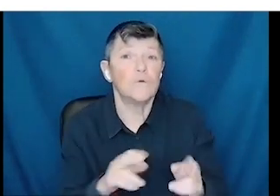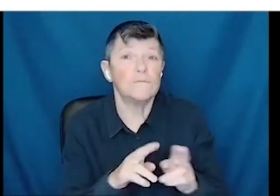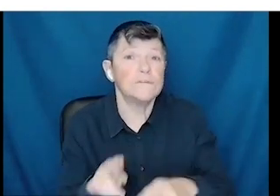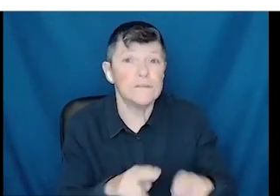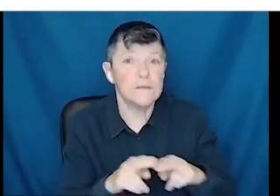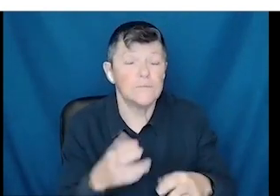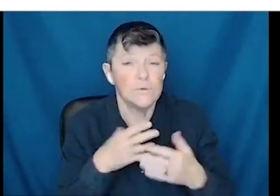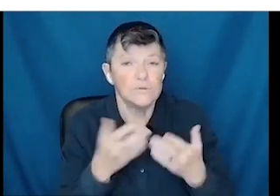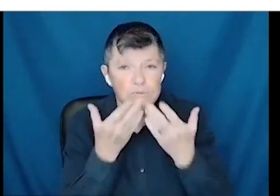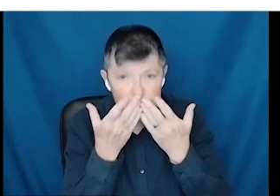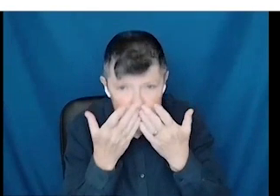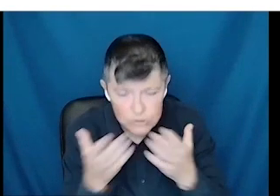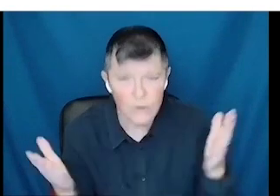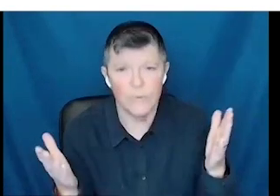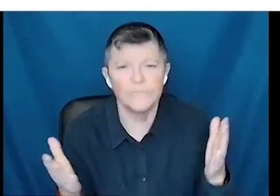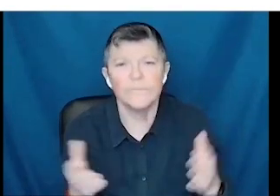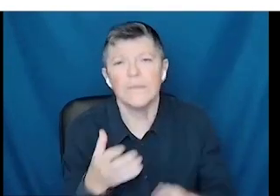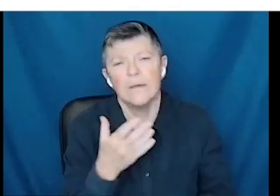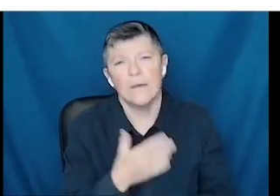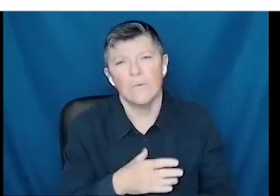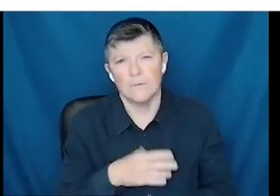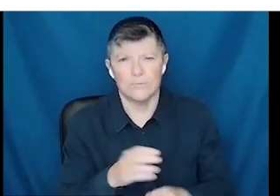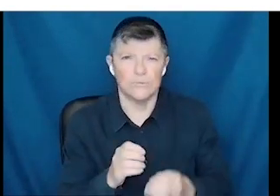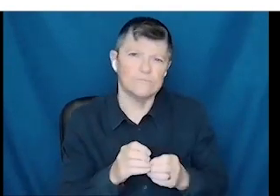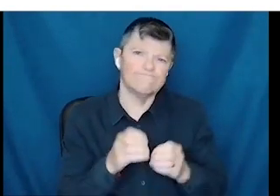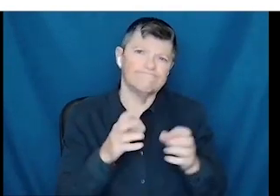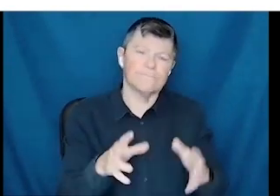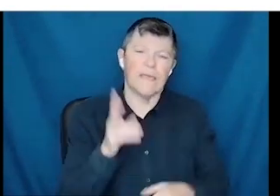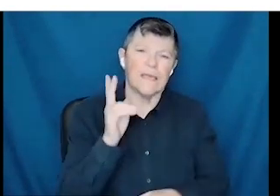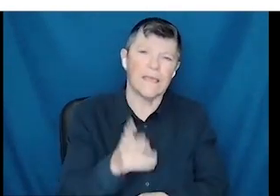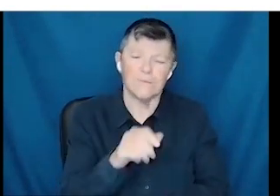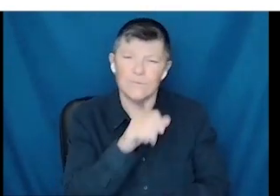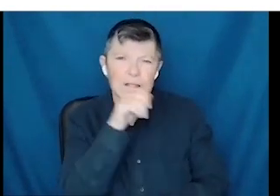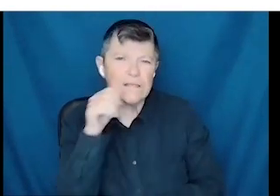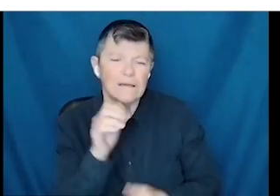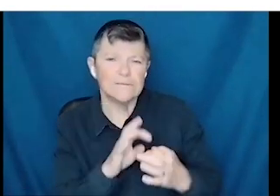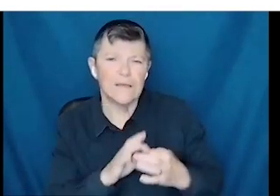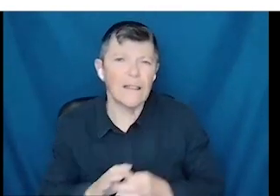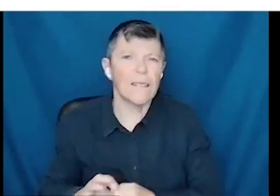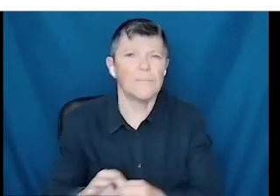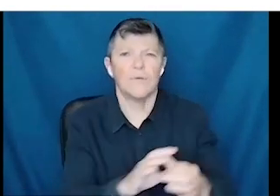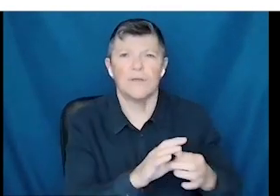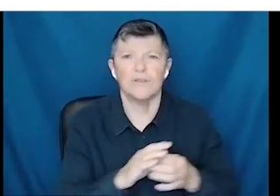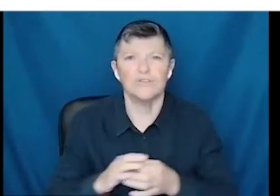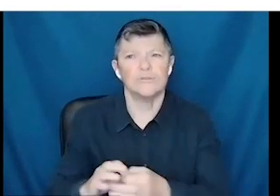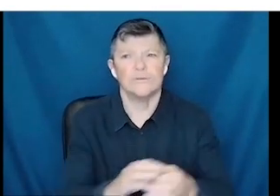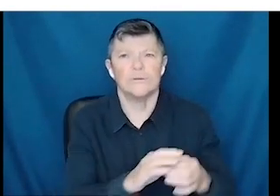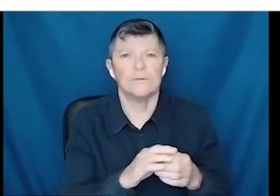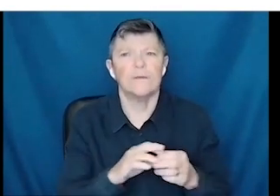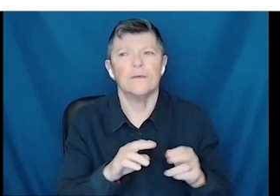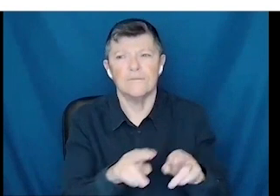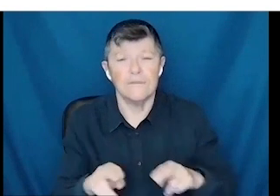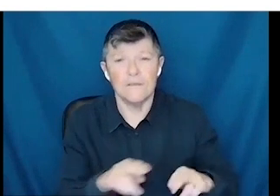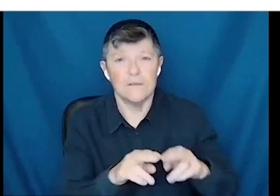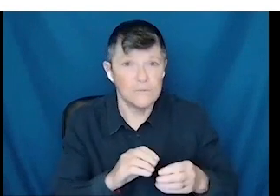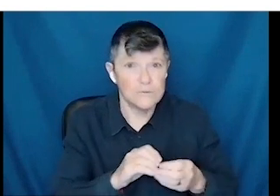this was, again, a nice collaboration in which the video was produced. Our PhD student,